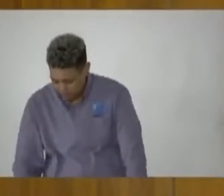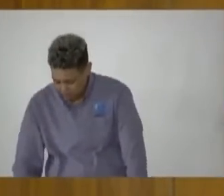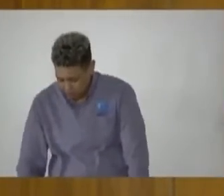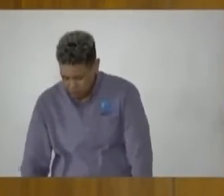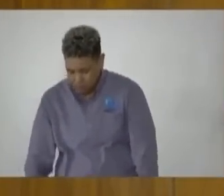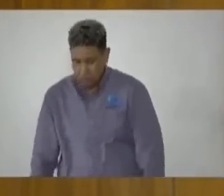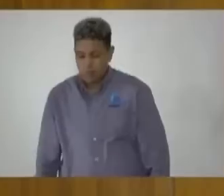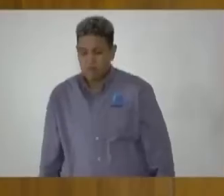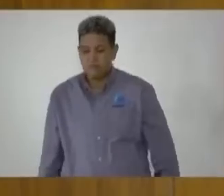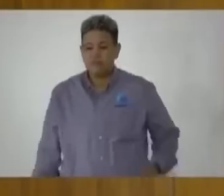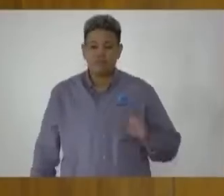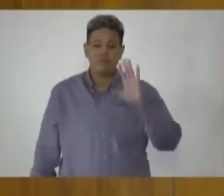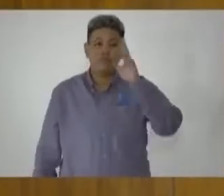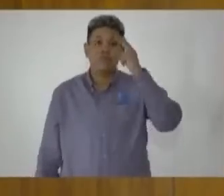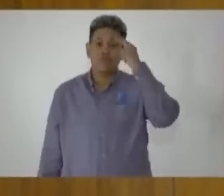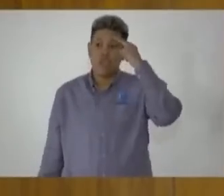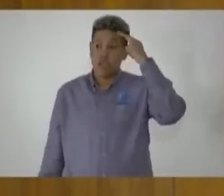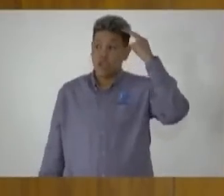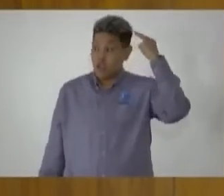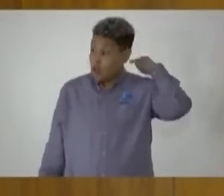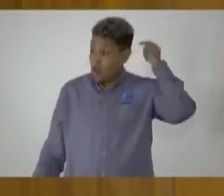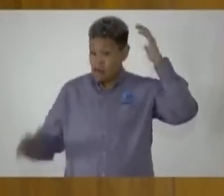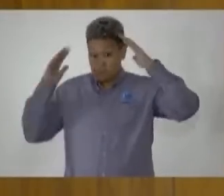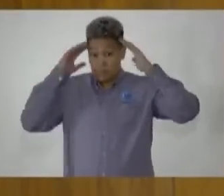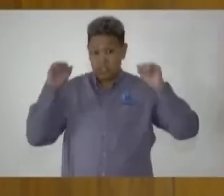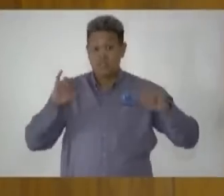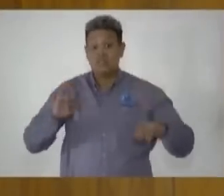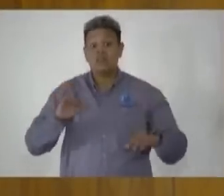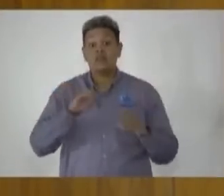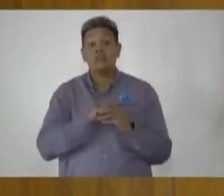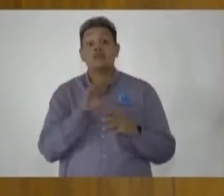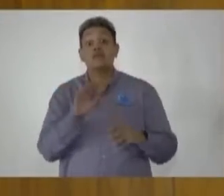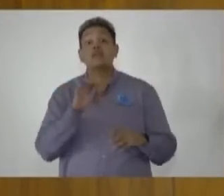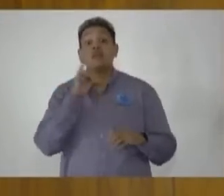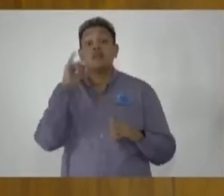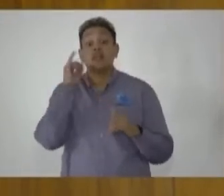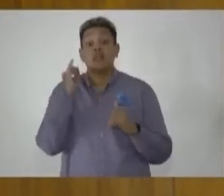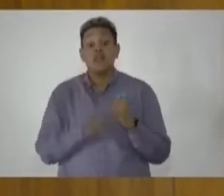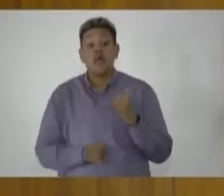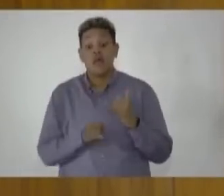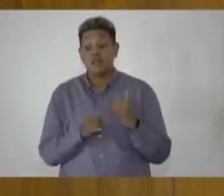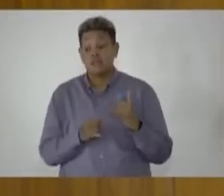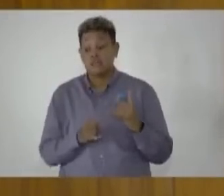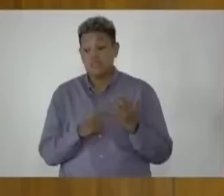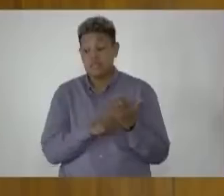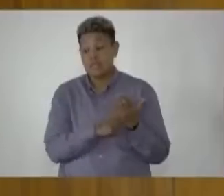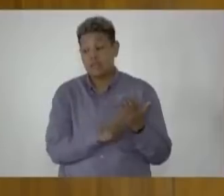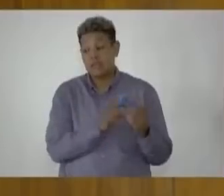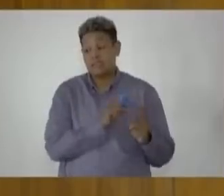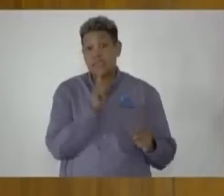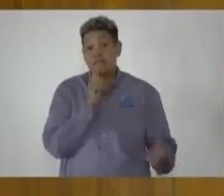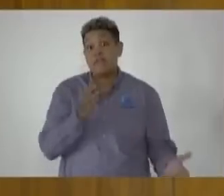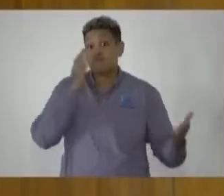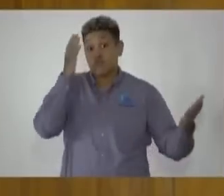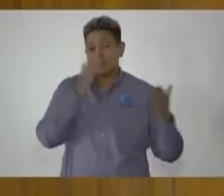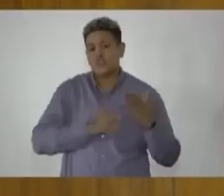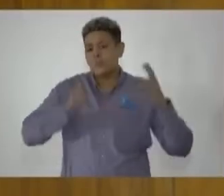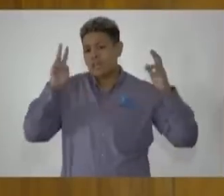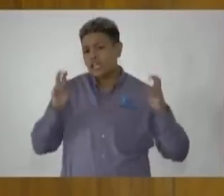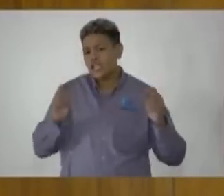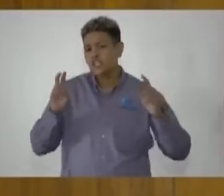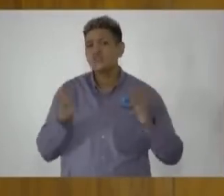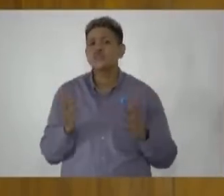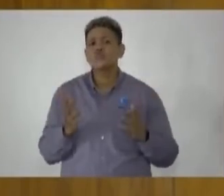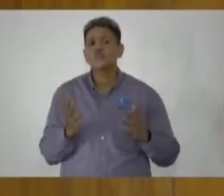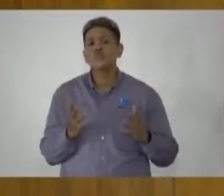And you will recall, Mr. President, that in the last debate, I had raised some issues